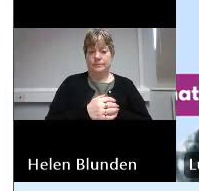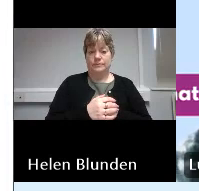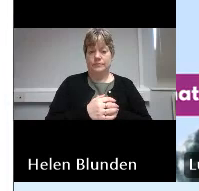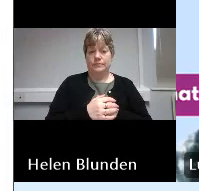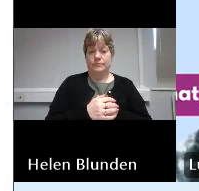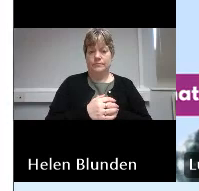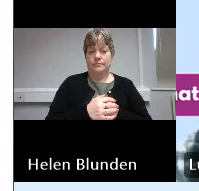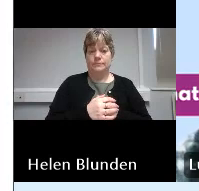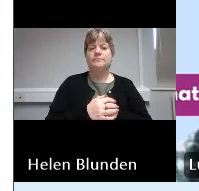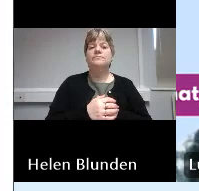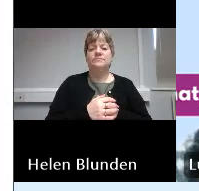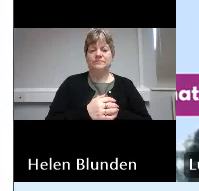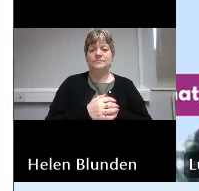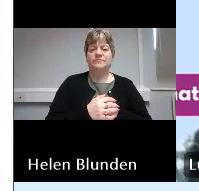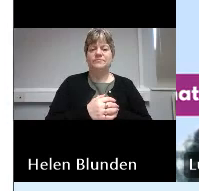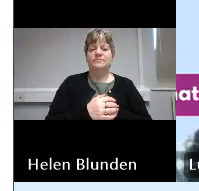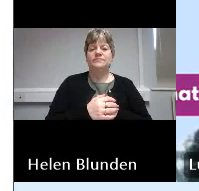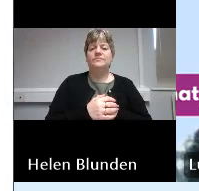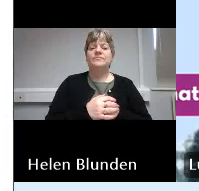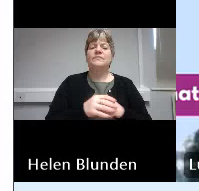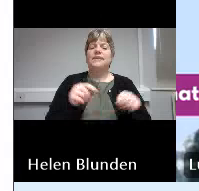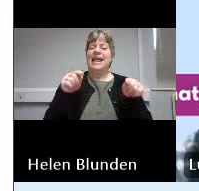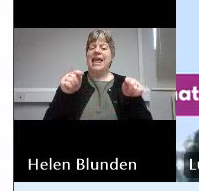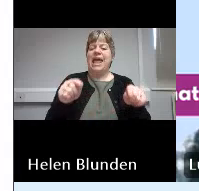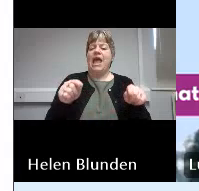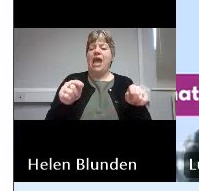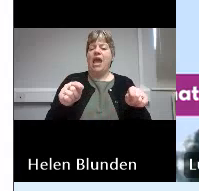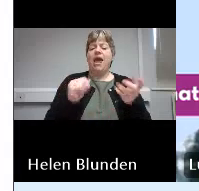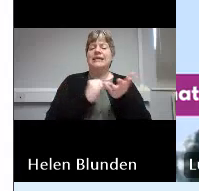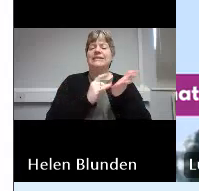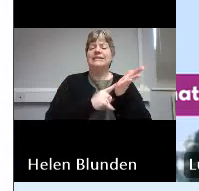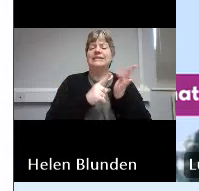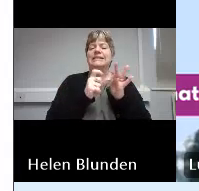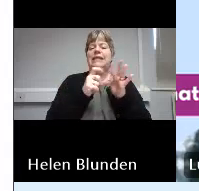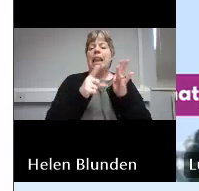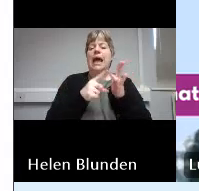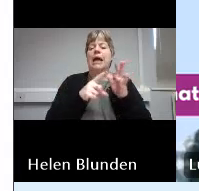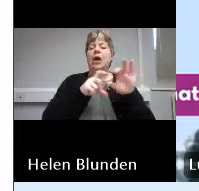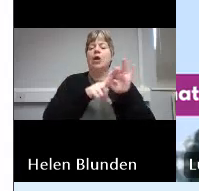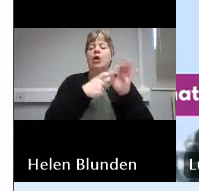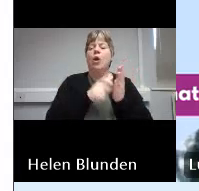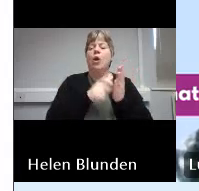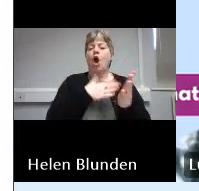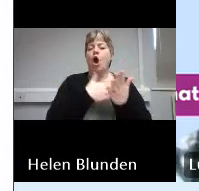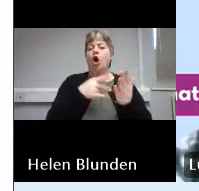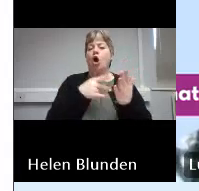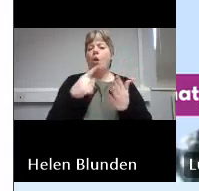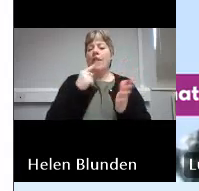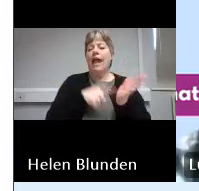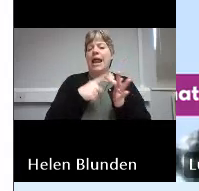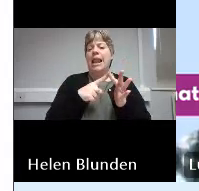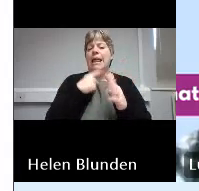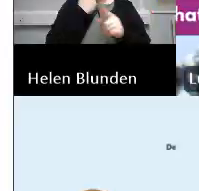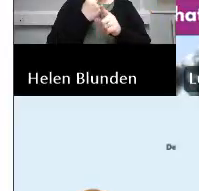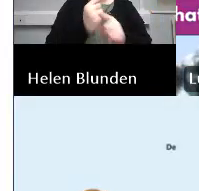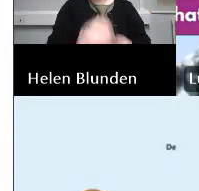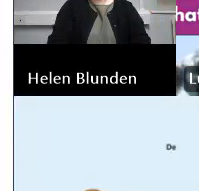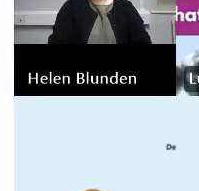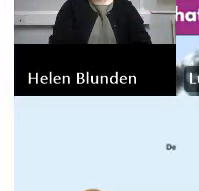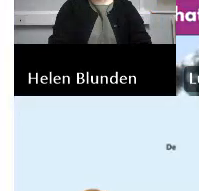Oh, yep, there we go. So here's the Slido QR code that Lee just mentioned a minute